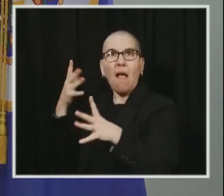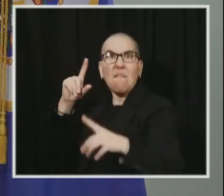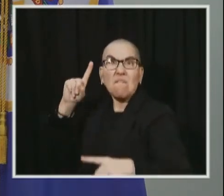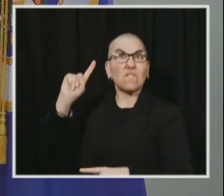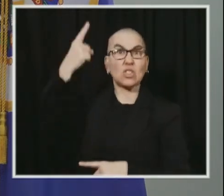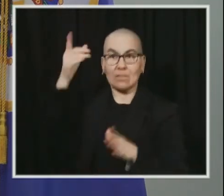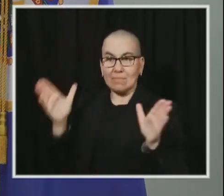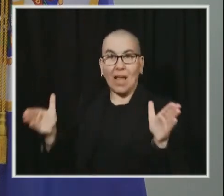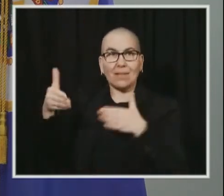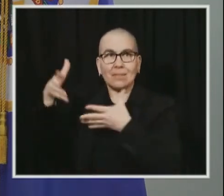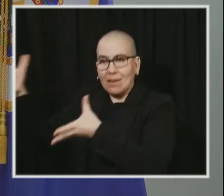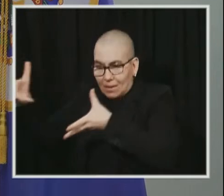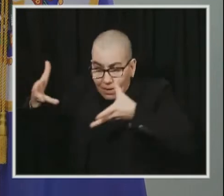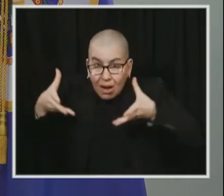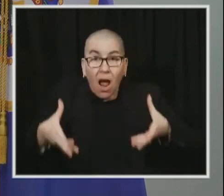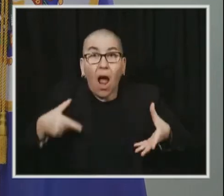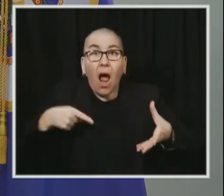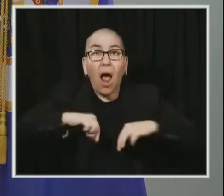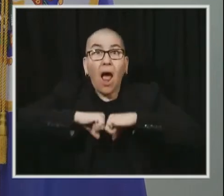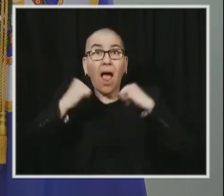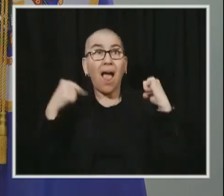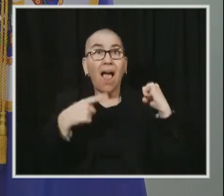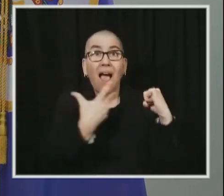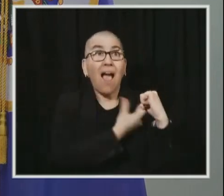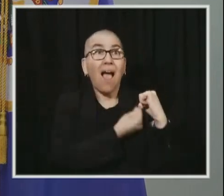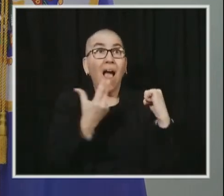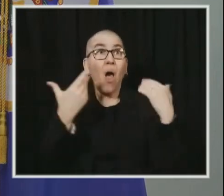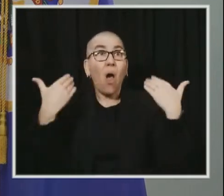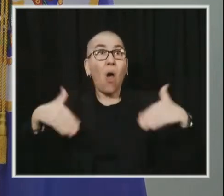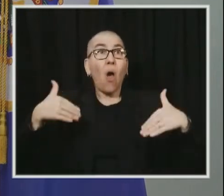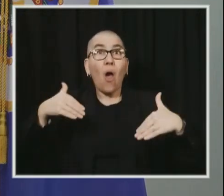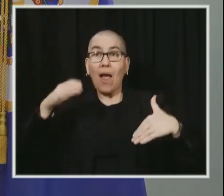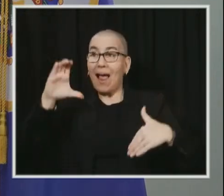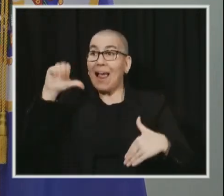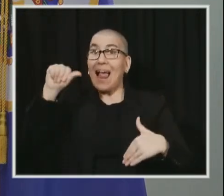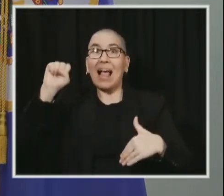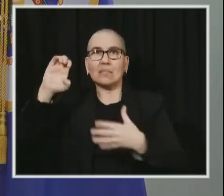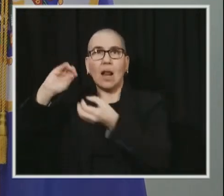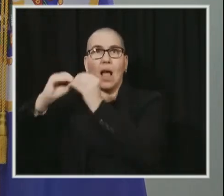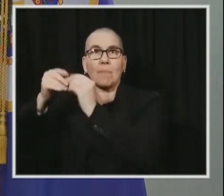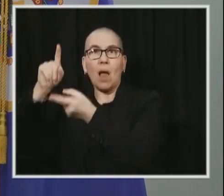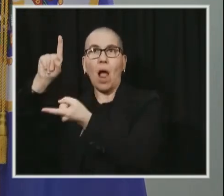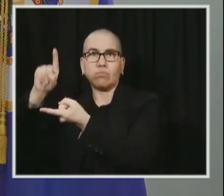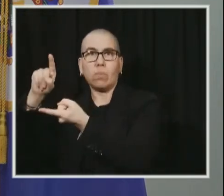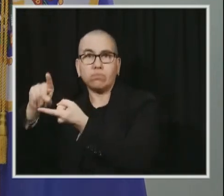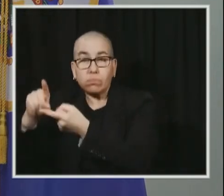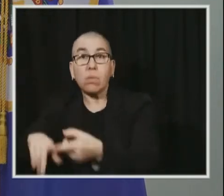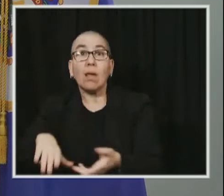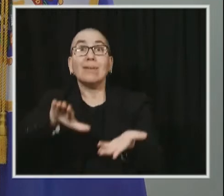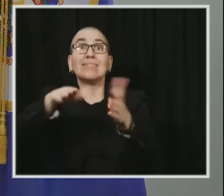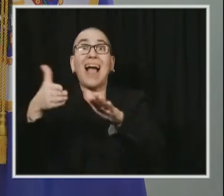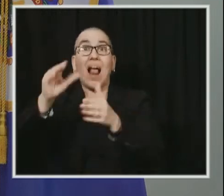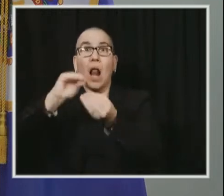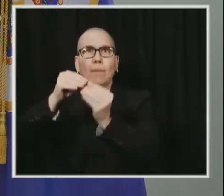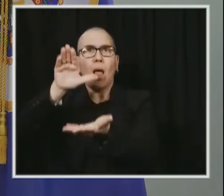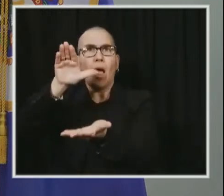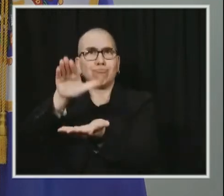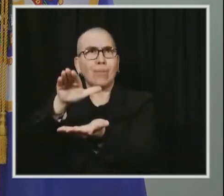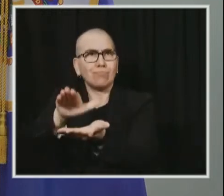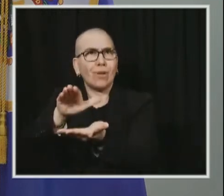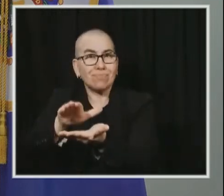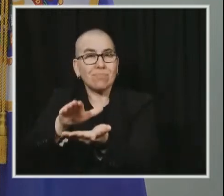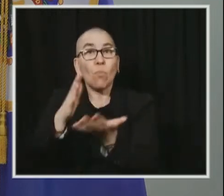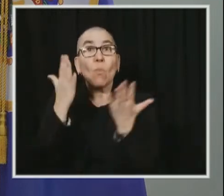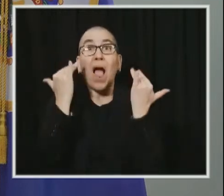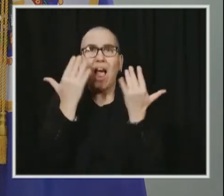bit about it, are dropping. They are dropping rapidly. Our death rates are dropping rapidly. And because of what you have done, you've kept